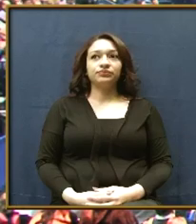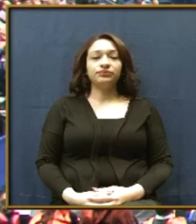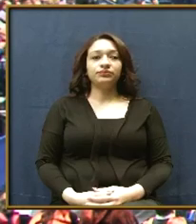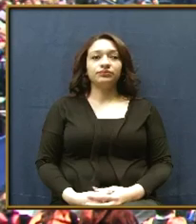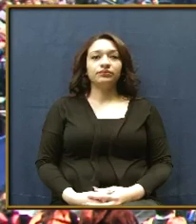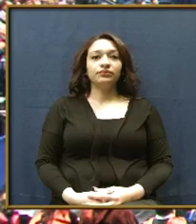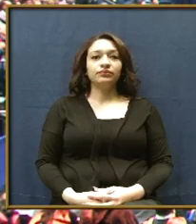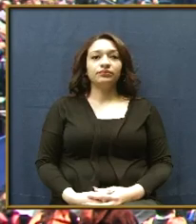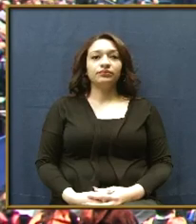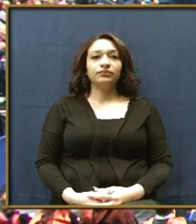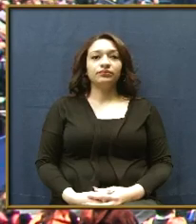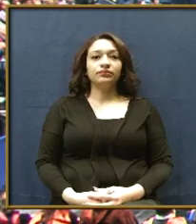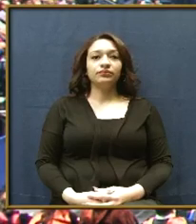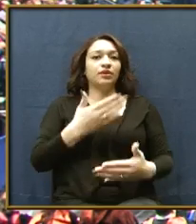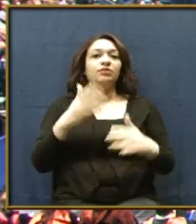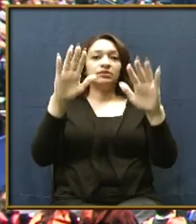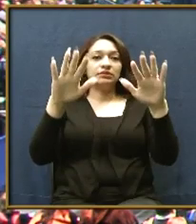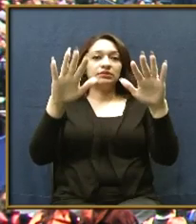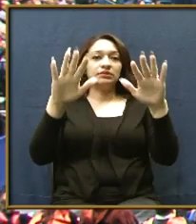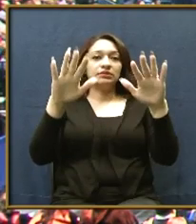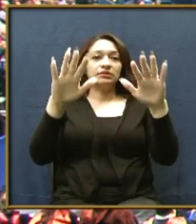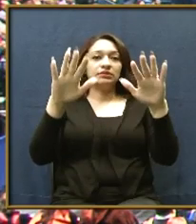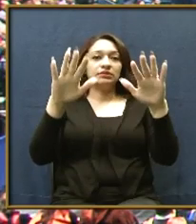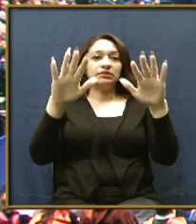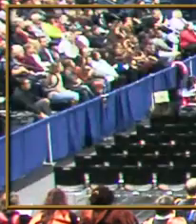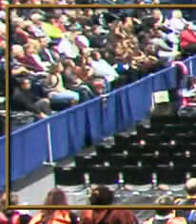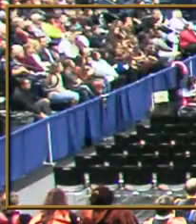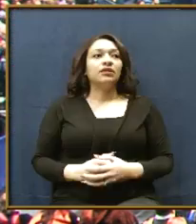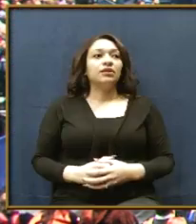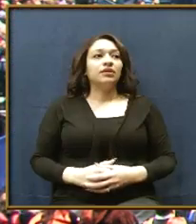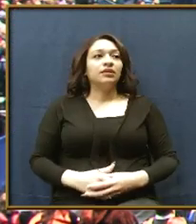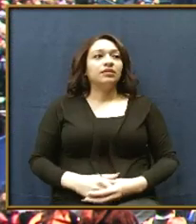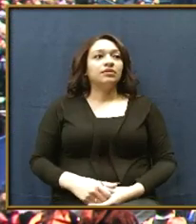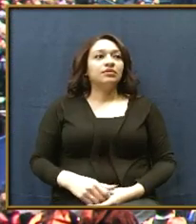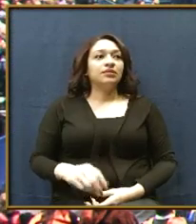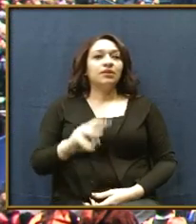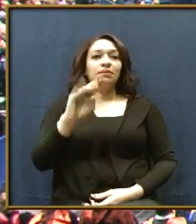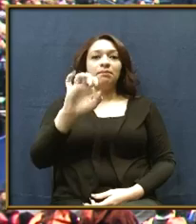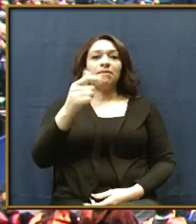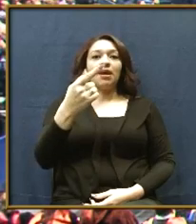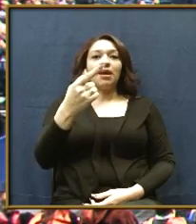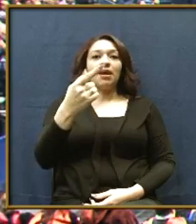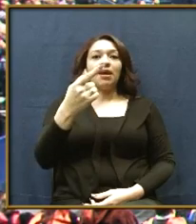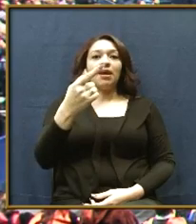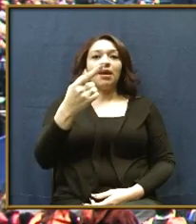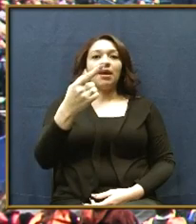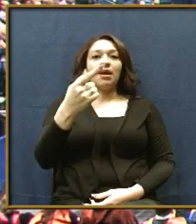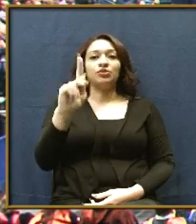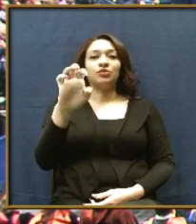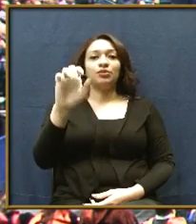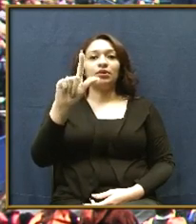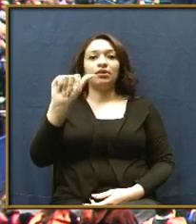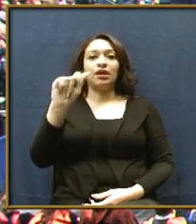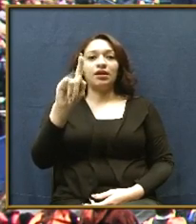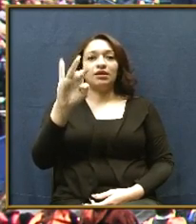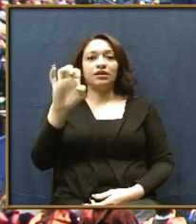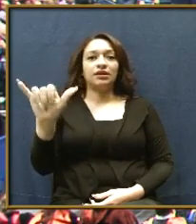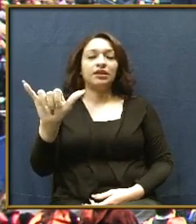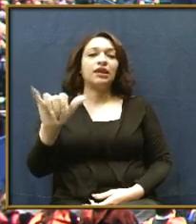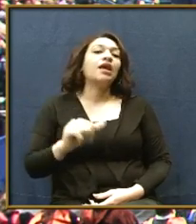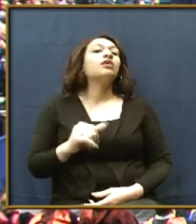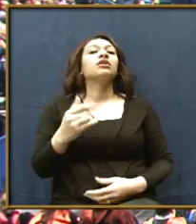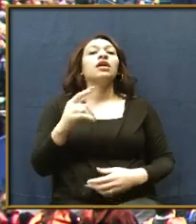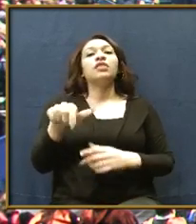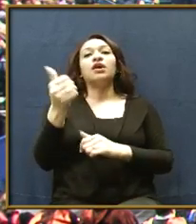You may be seated. Magna cum laude, average of 3.7 to 3.0. Would that group of students